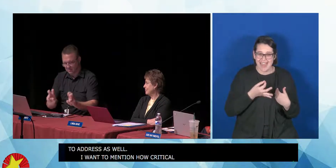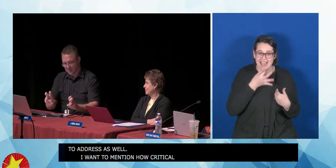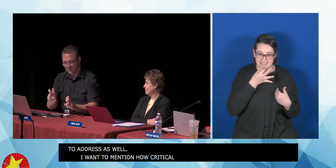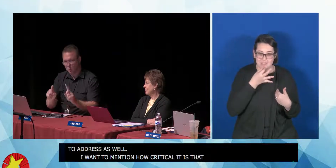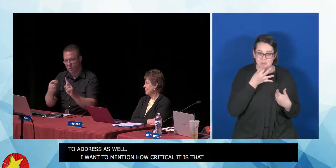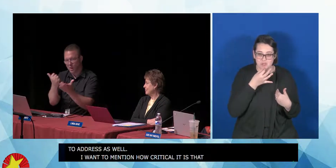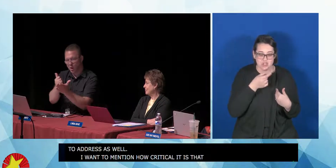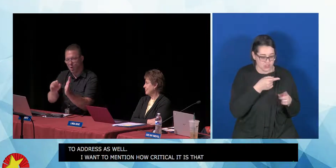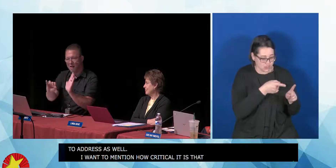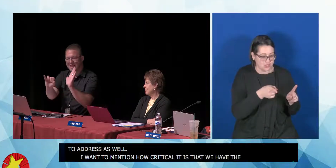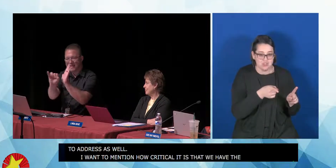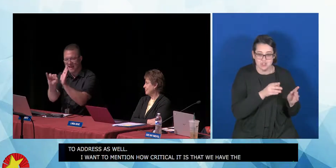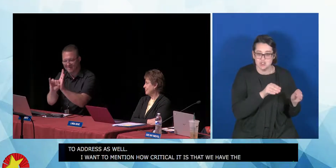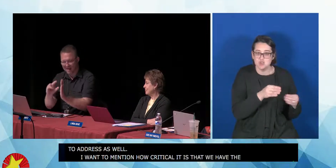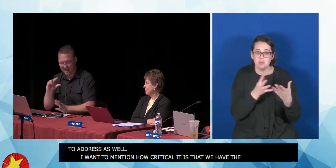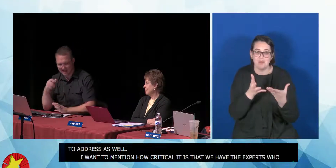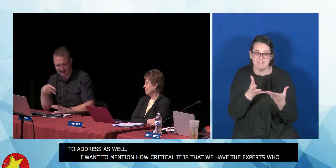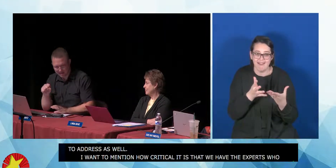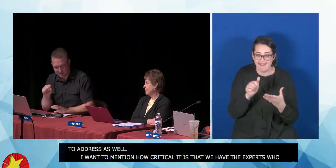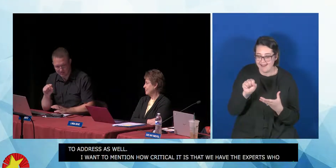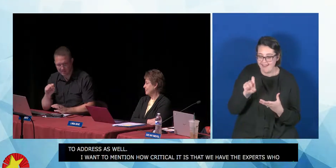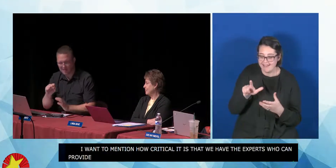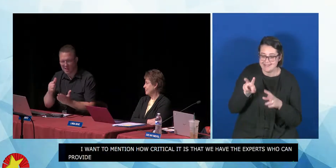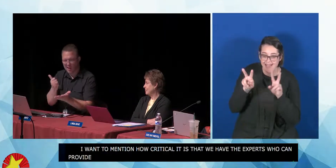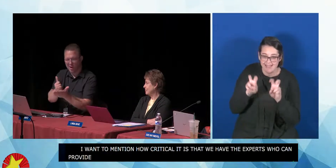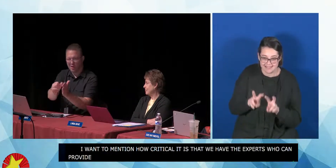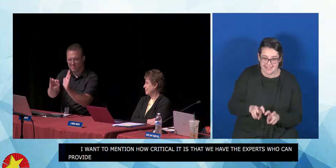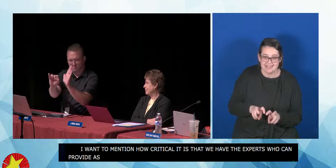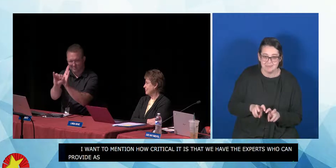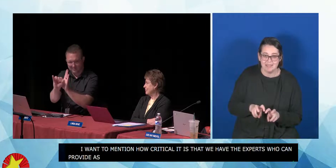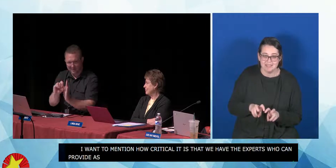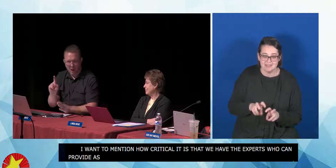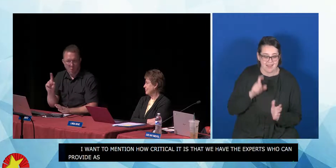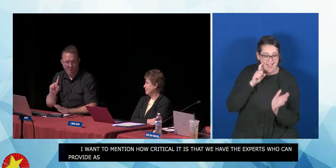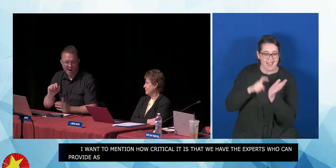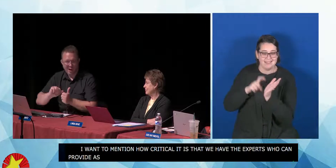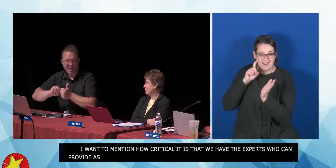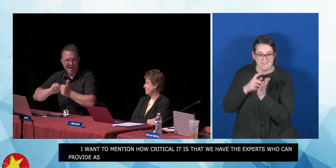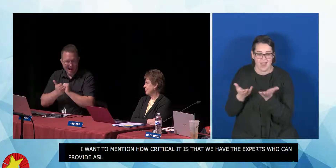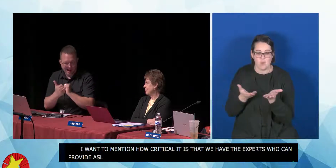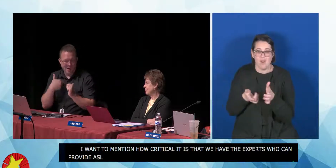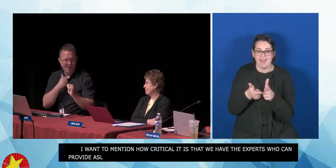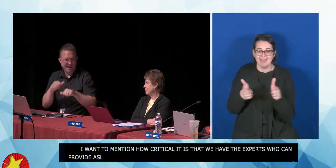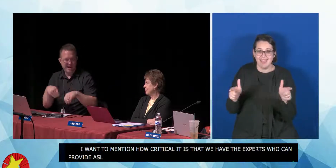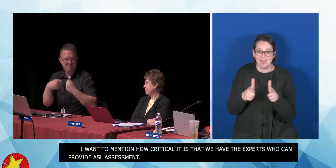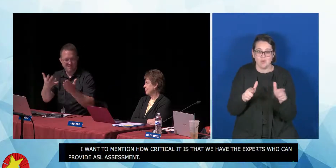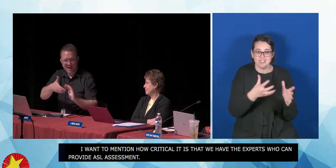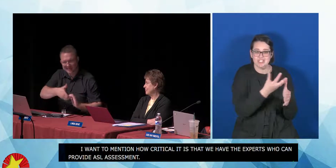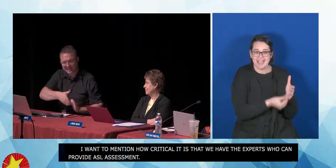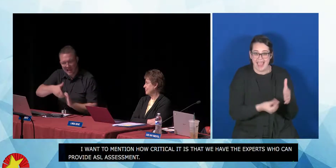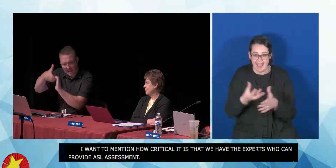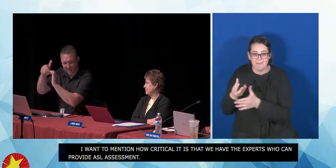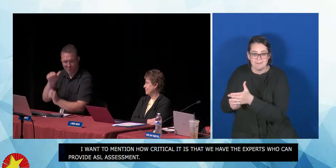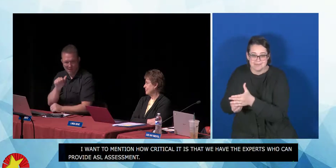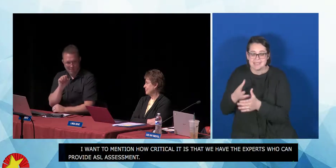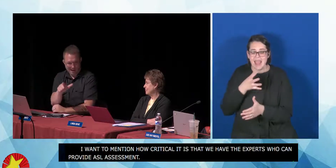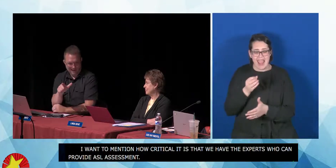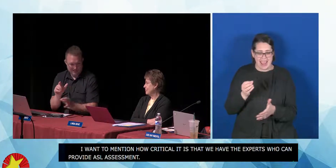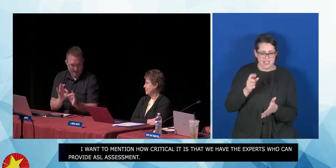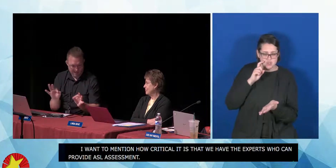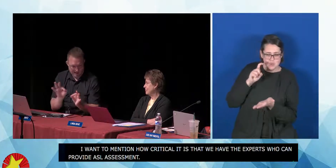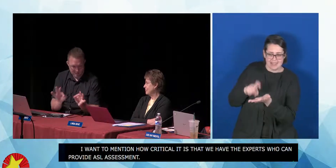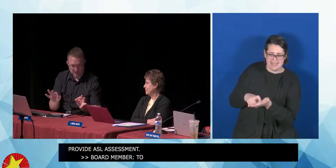can provide ASL assessment to identify language gaps and to also identify how we